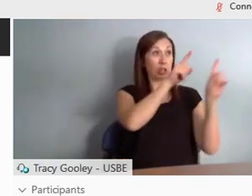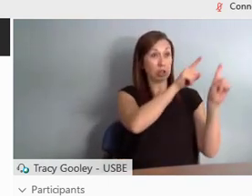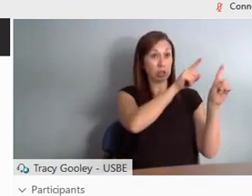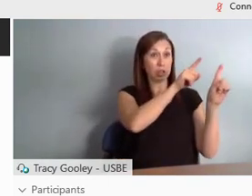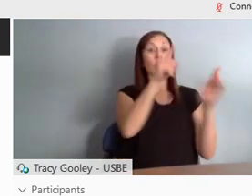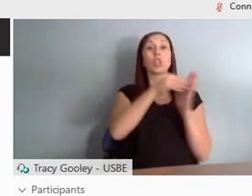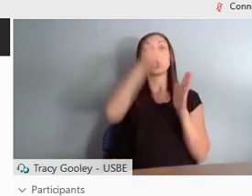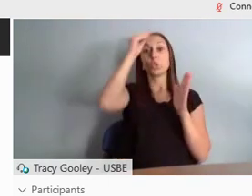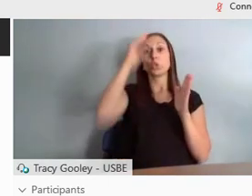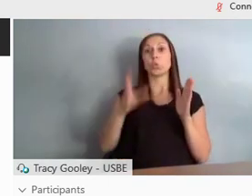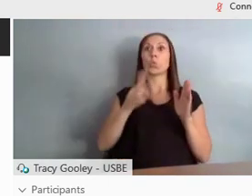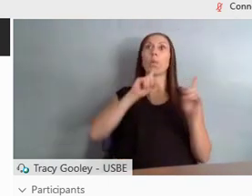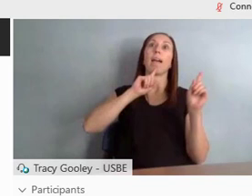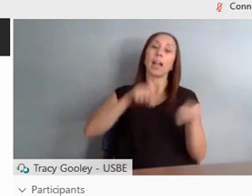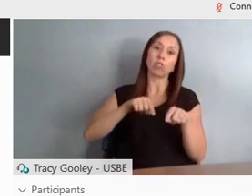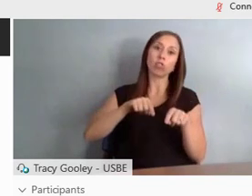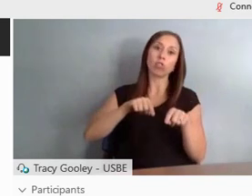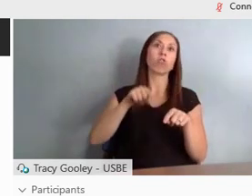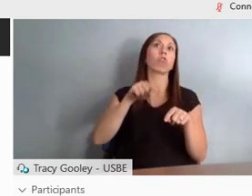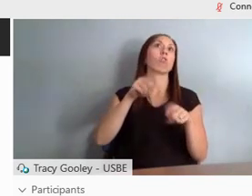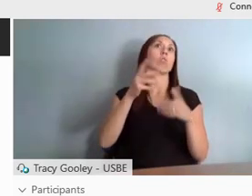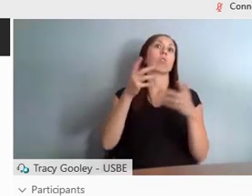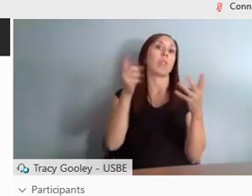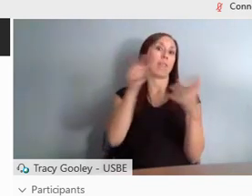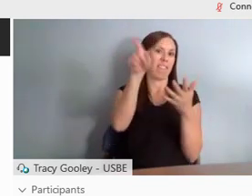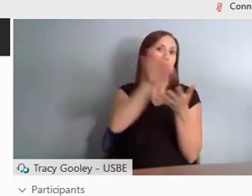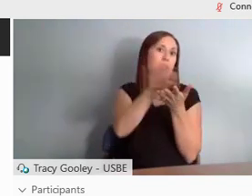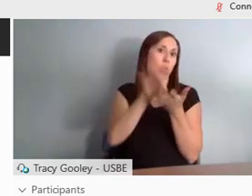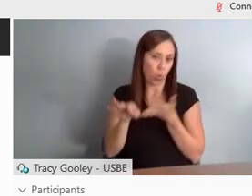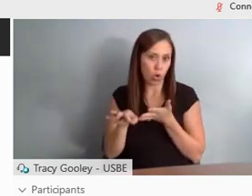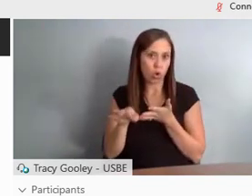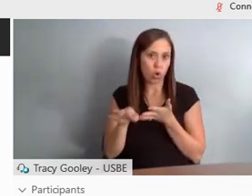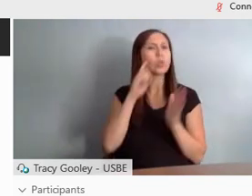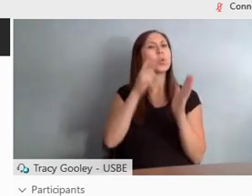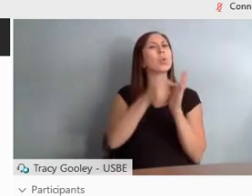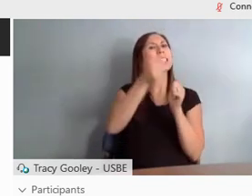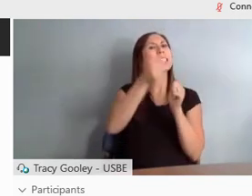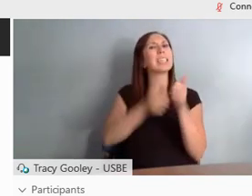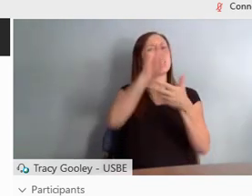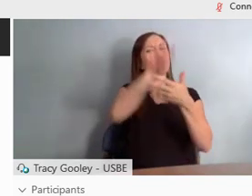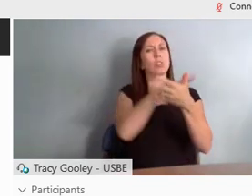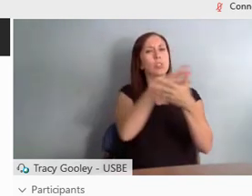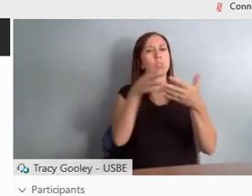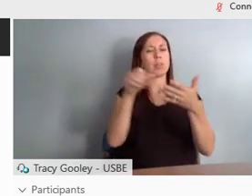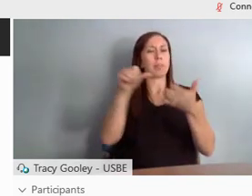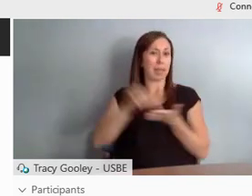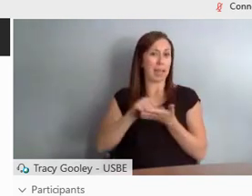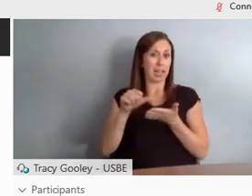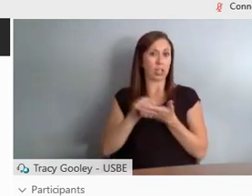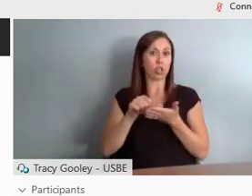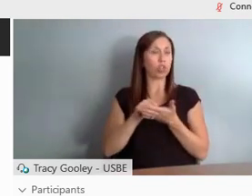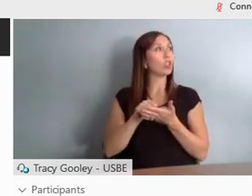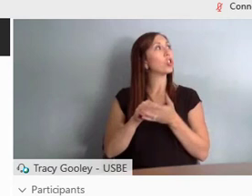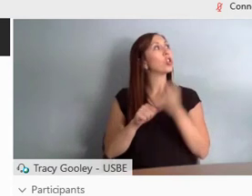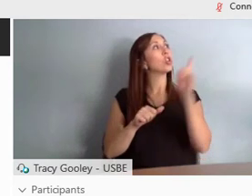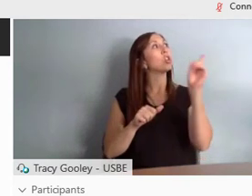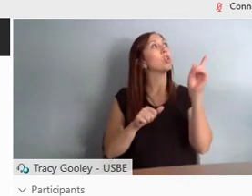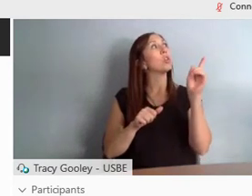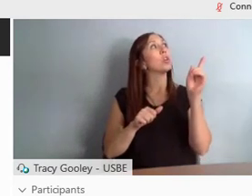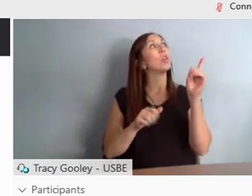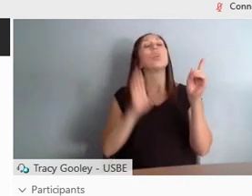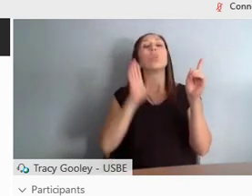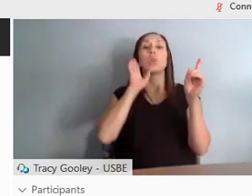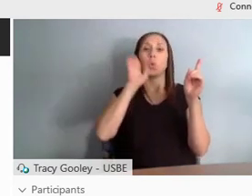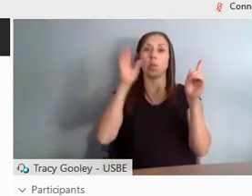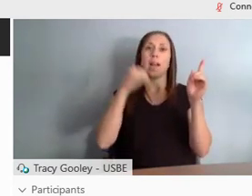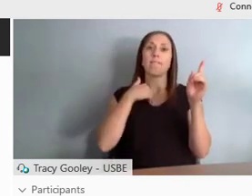how our students are going to score in these performance levels. So you'll notice on each rubric page that you will always have